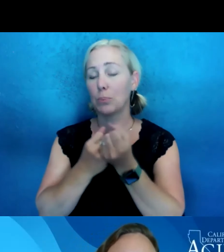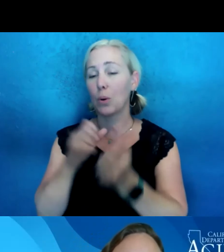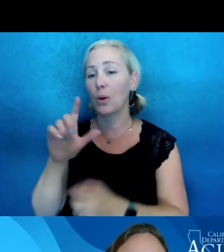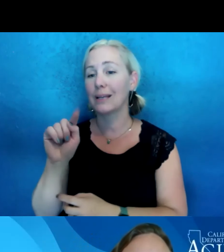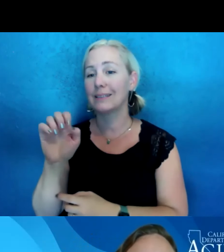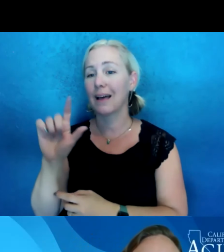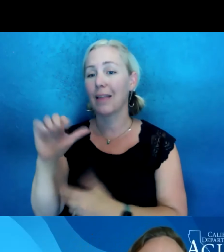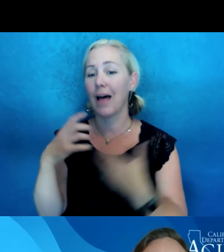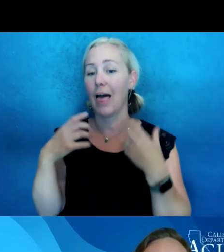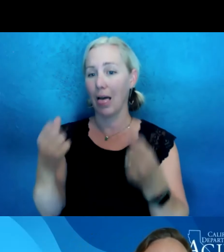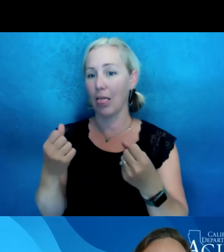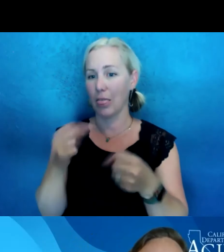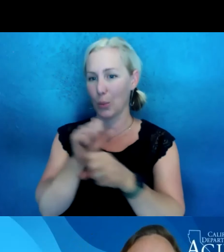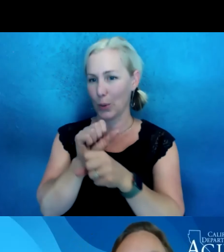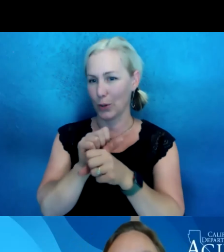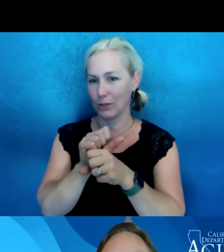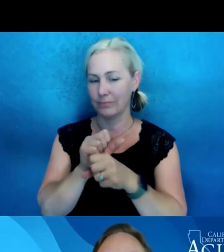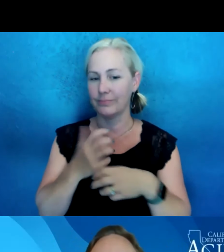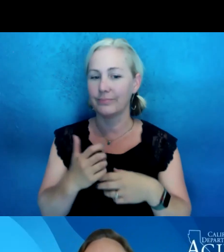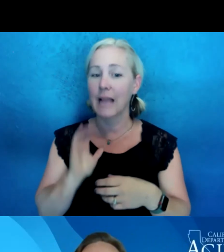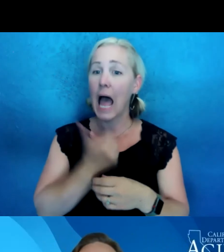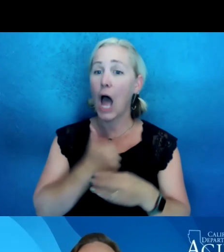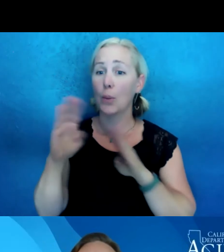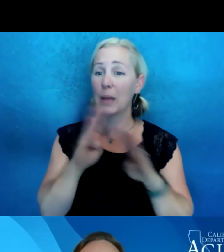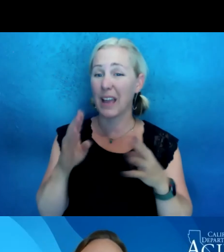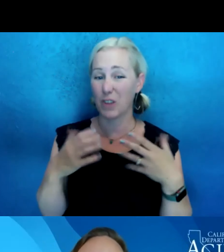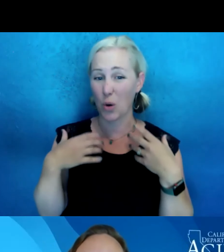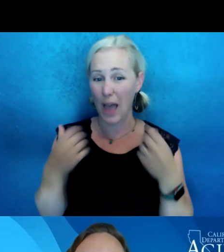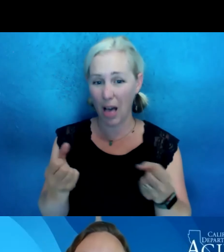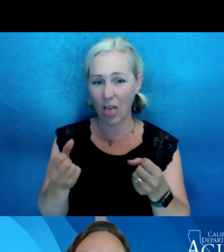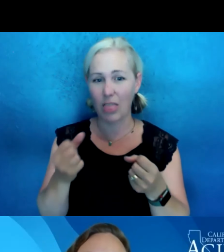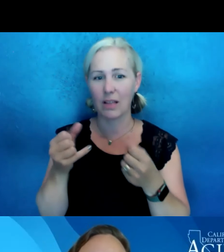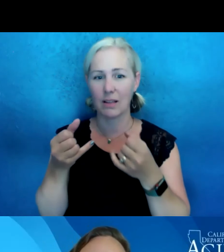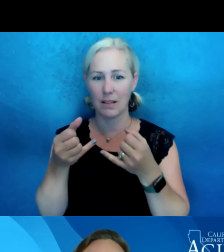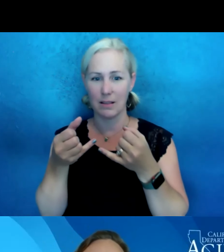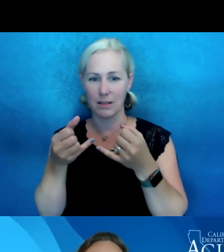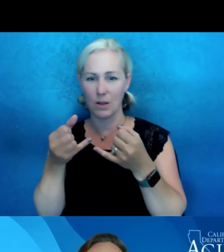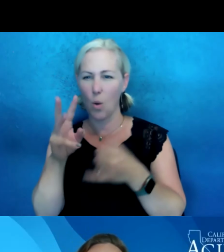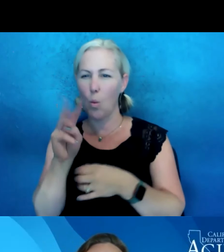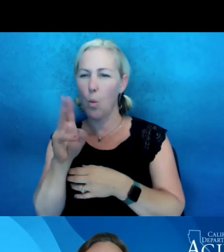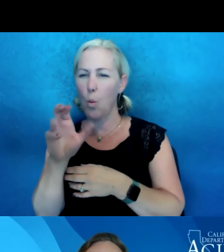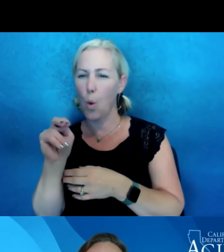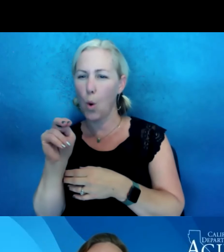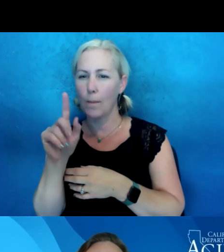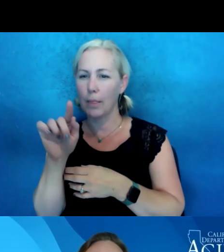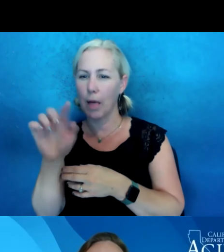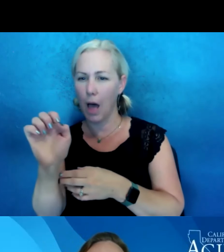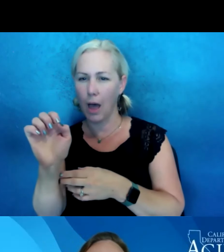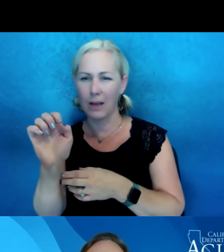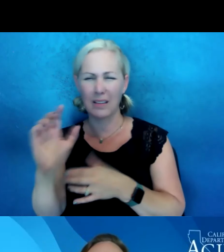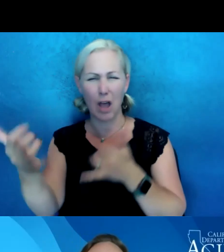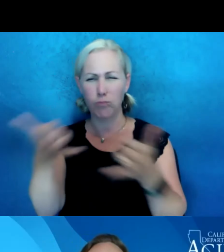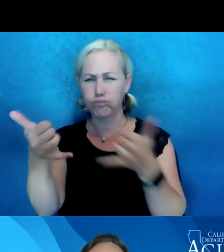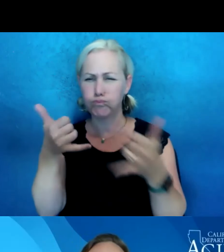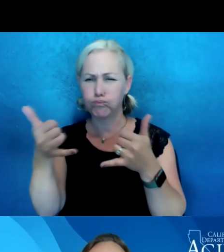and civic engagement. Our behavioral health warm line partnership with Friendship Line continues to get hundreds of calls a